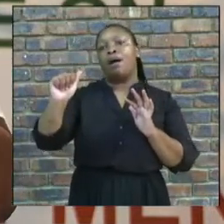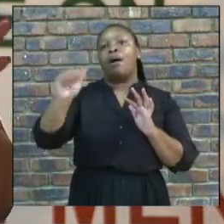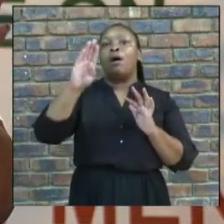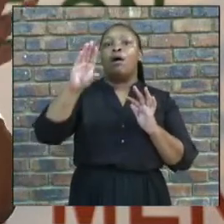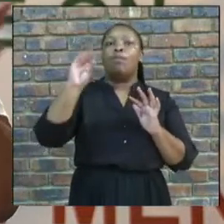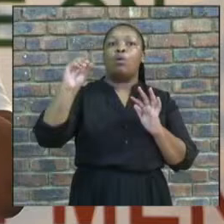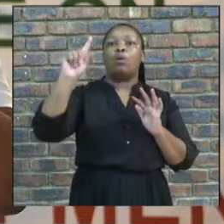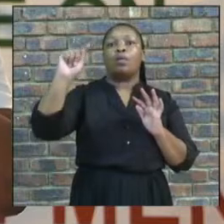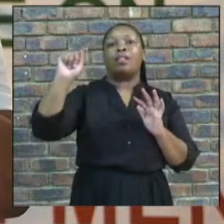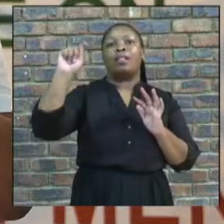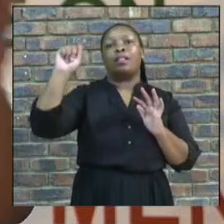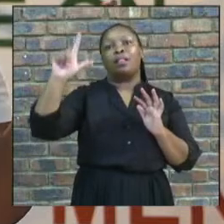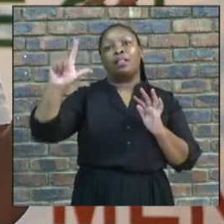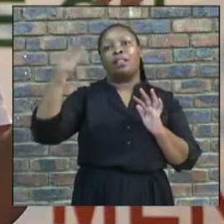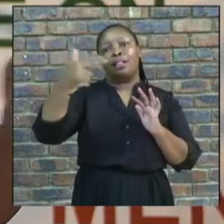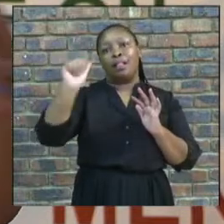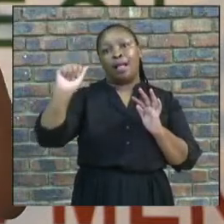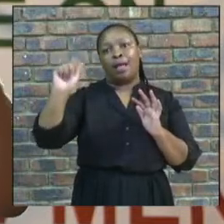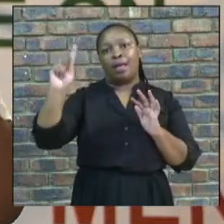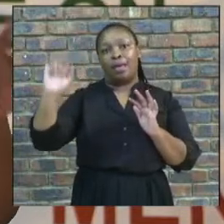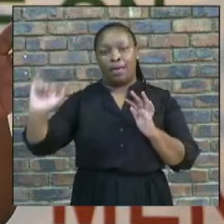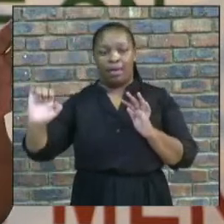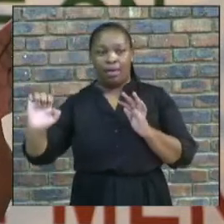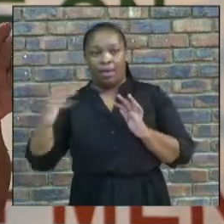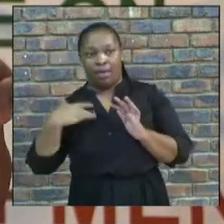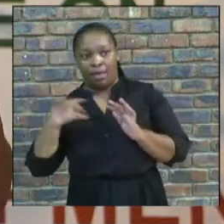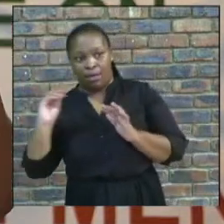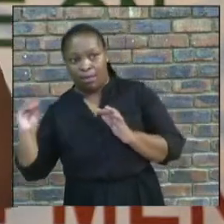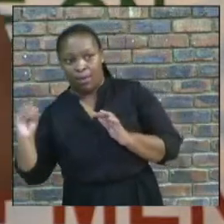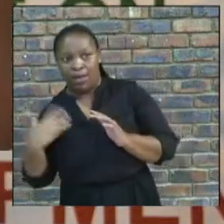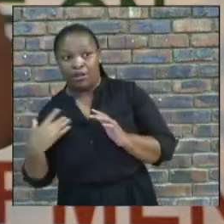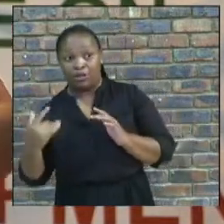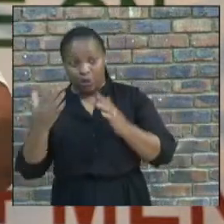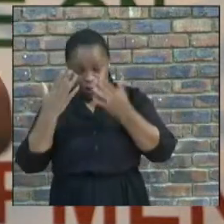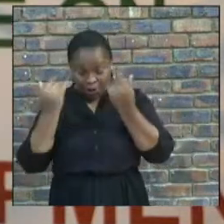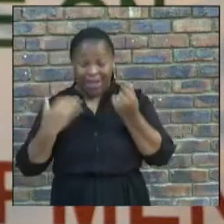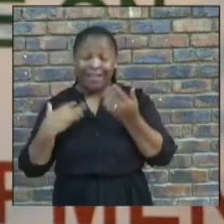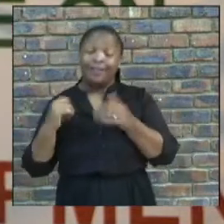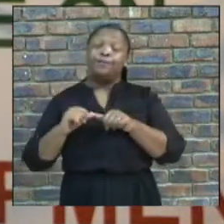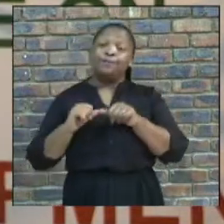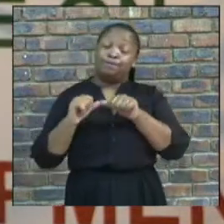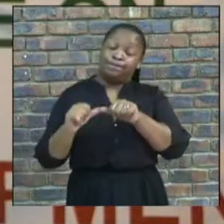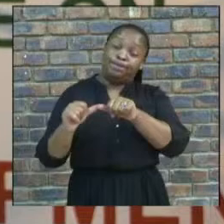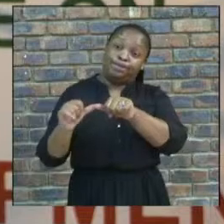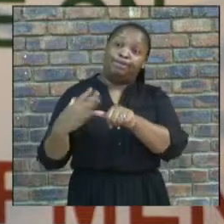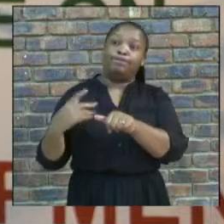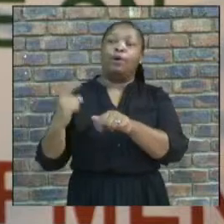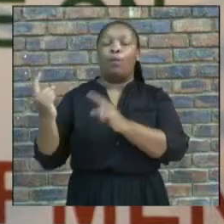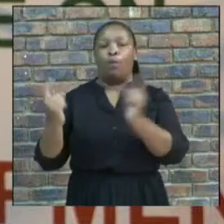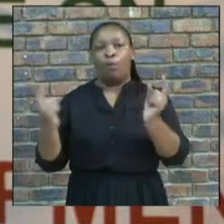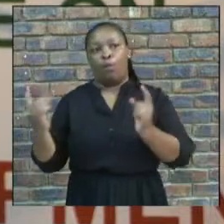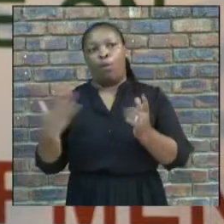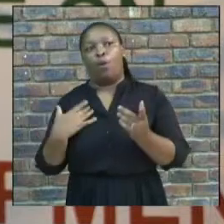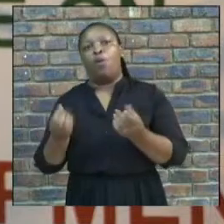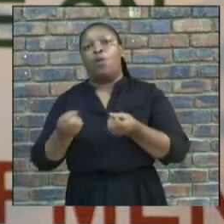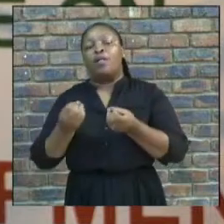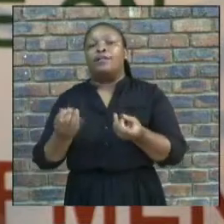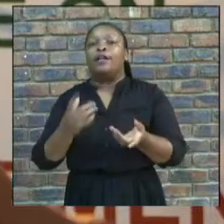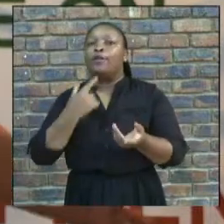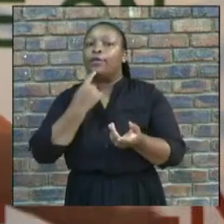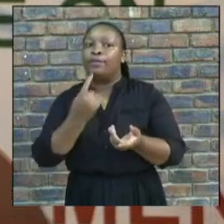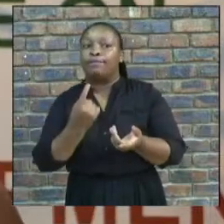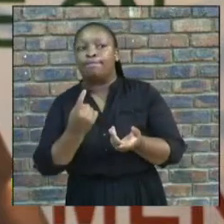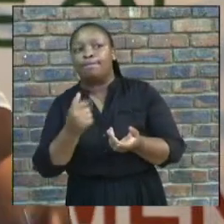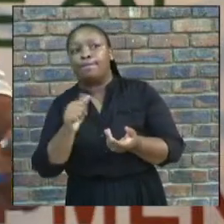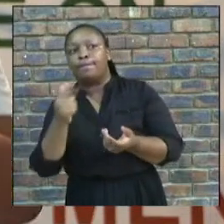ones I don't have. I will really write. I'm not giving the names. So as we continue, we will be able to introduce